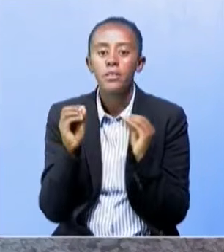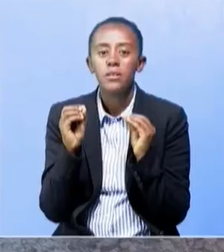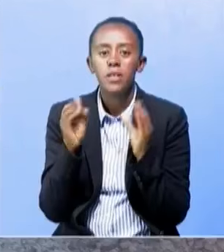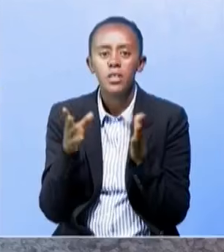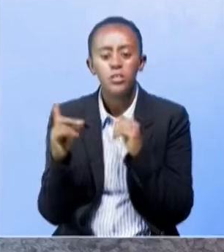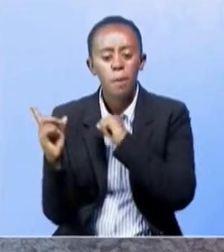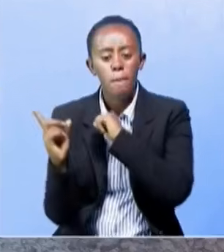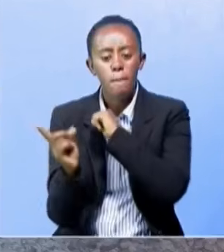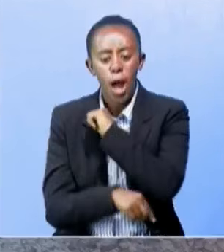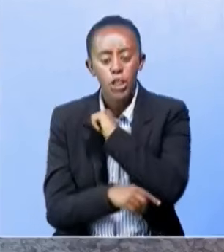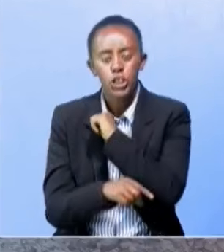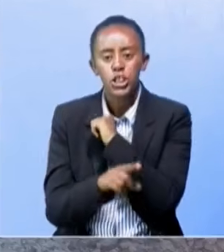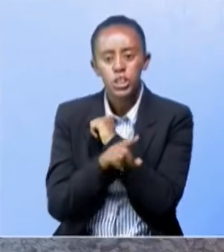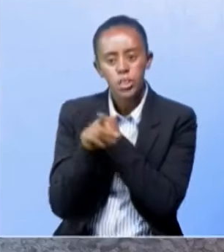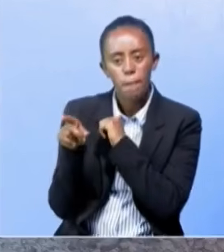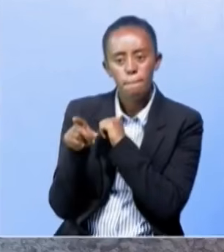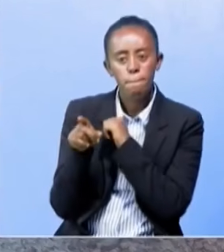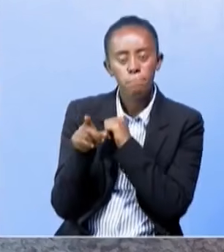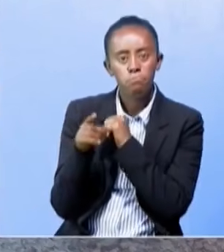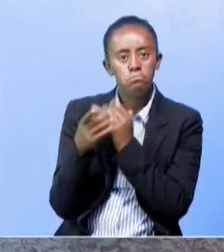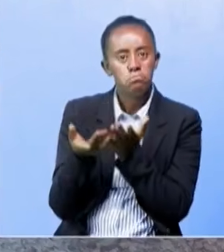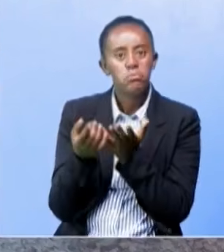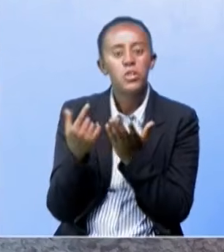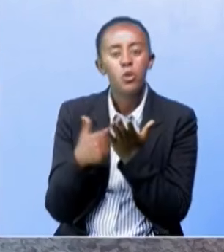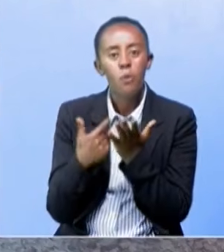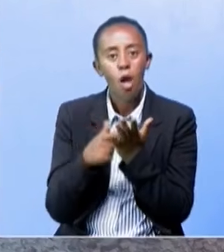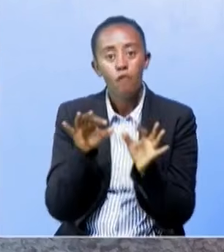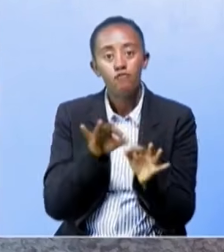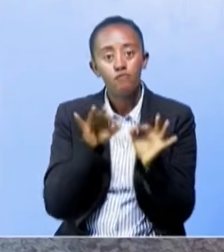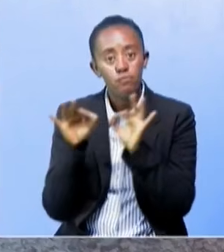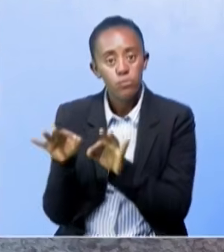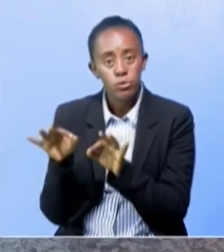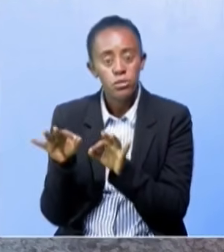them. In this sentence, we have to put here